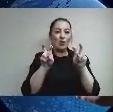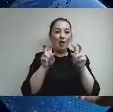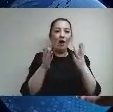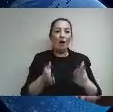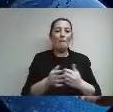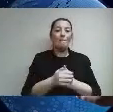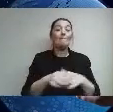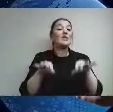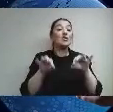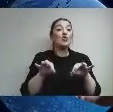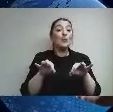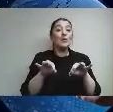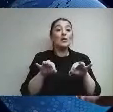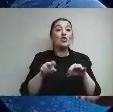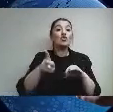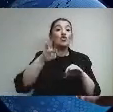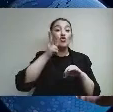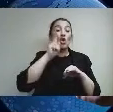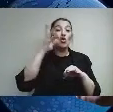left.